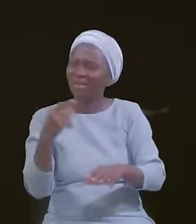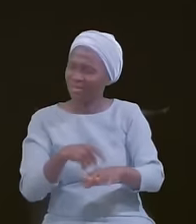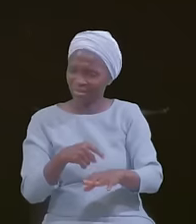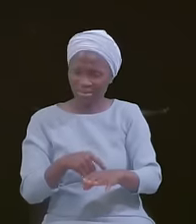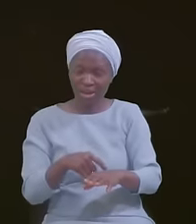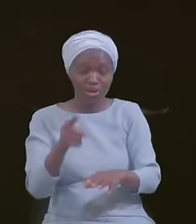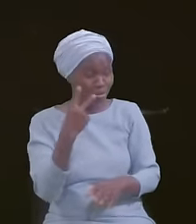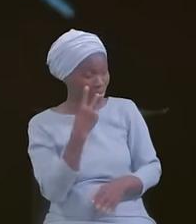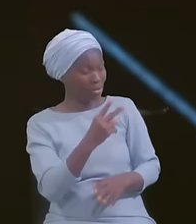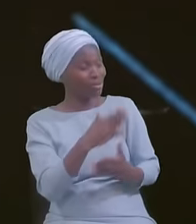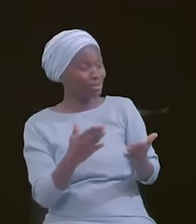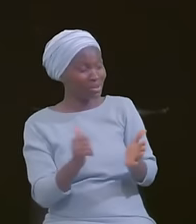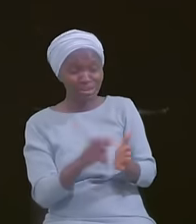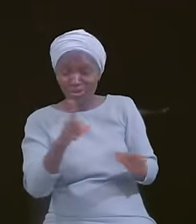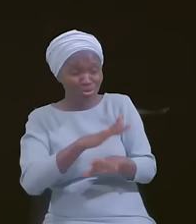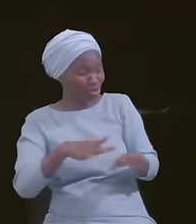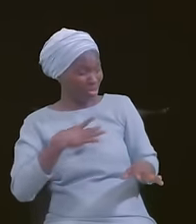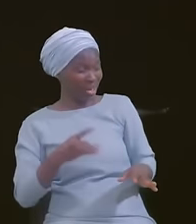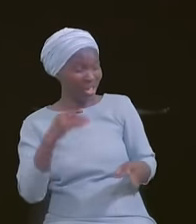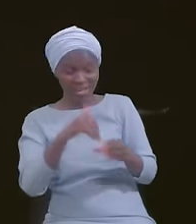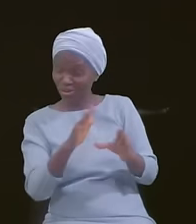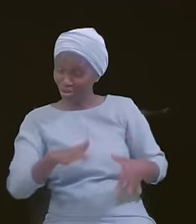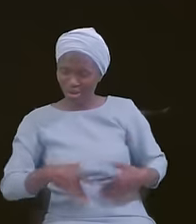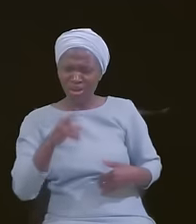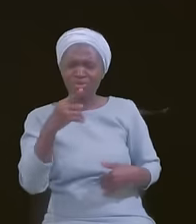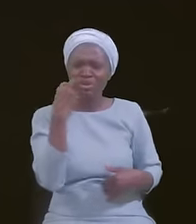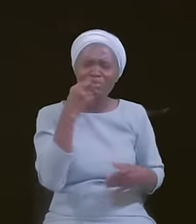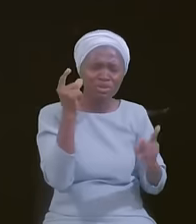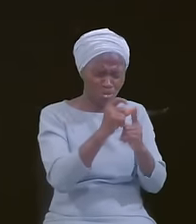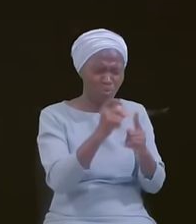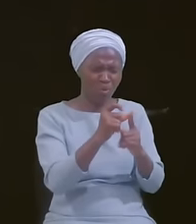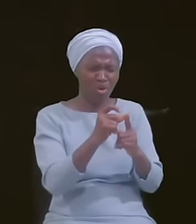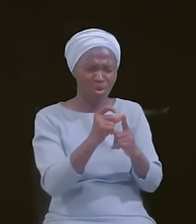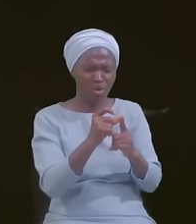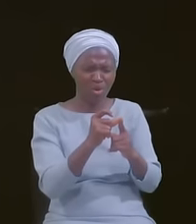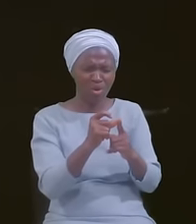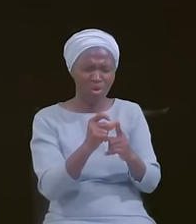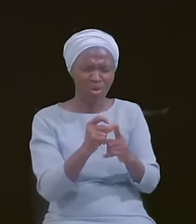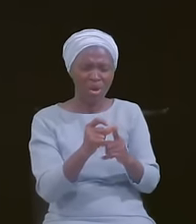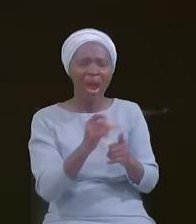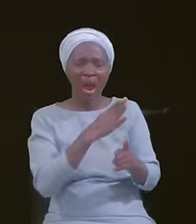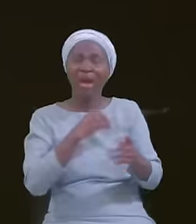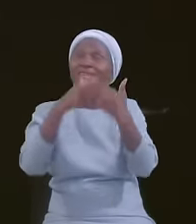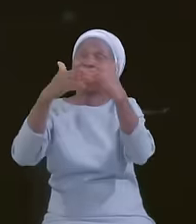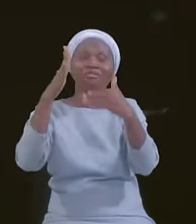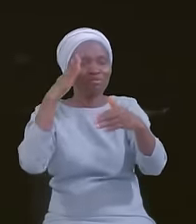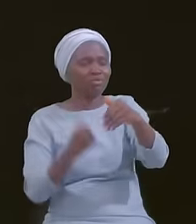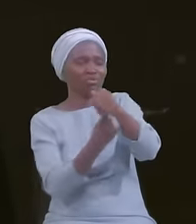see something you don't appreciate in your life, speak the word. Heaven will confirm your